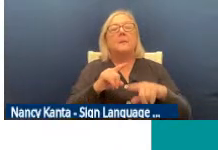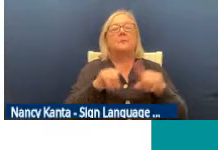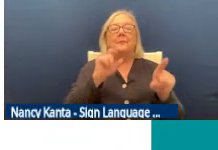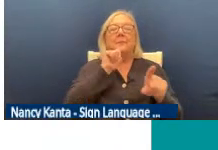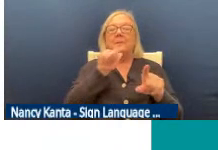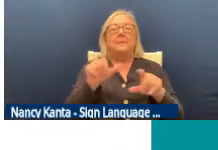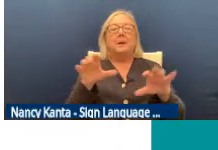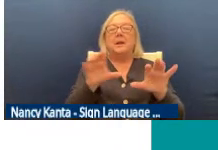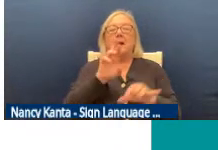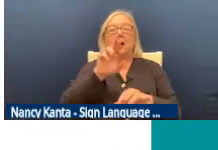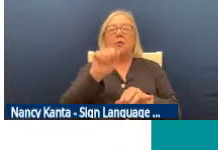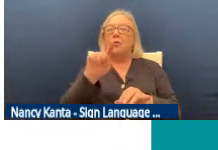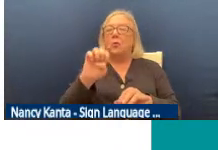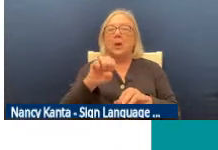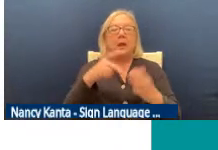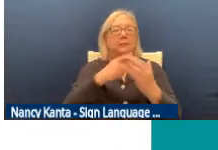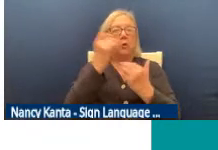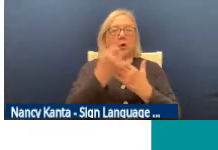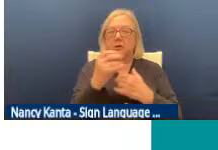I